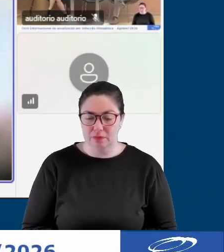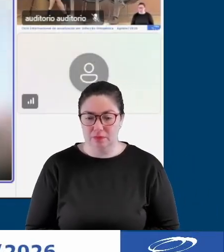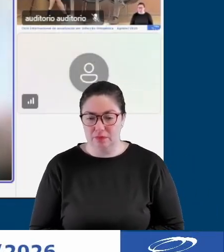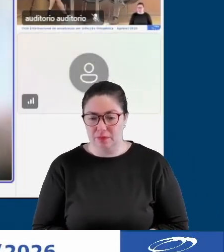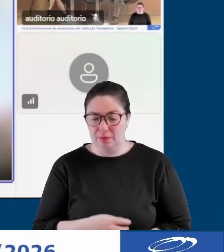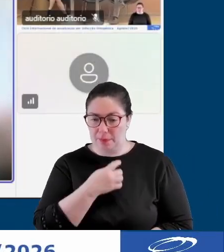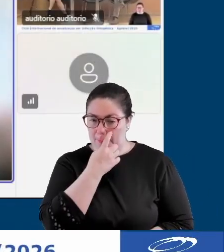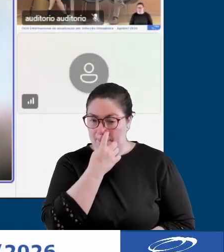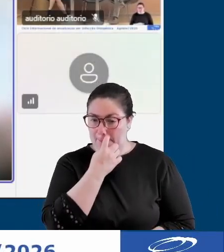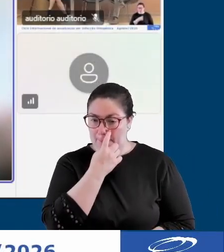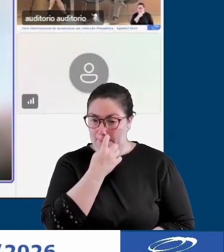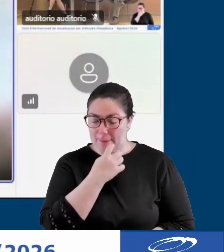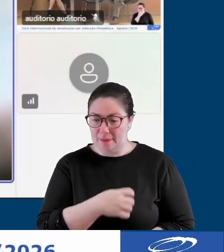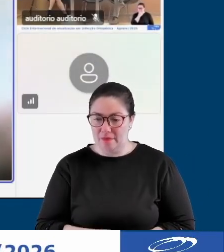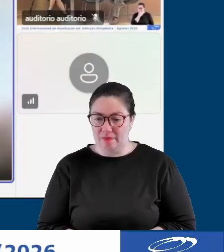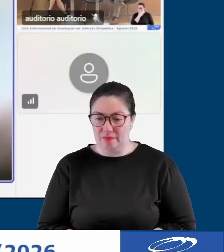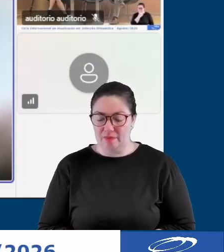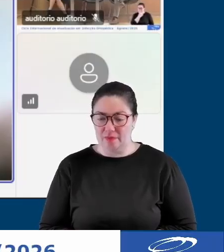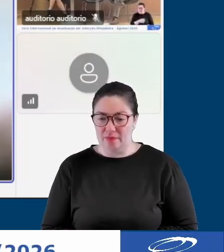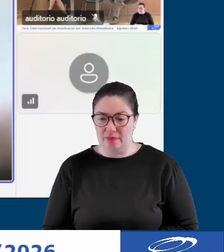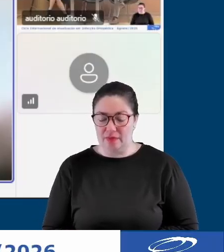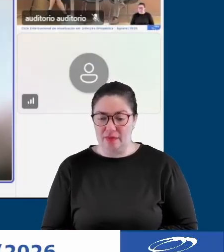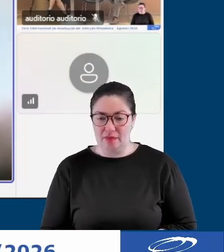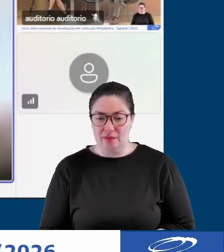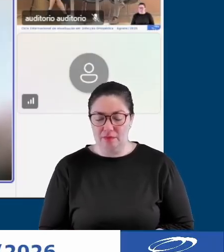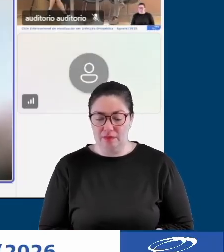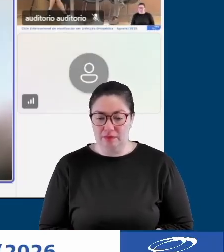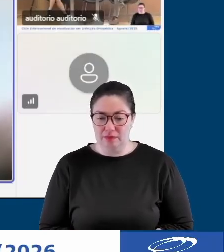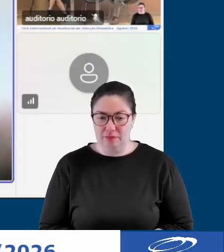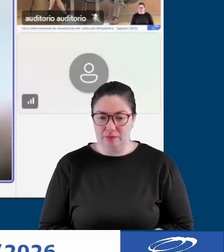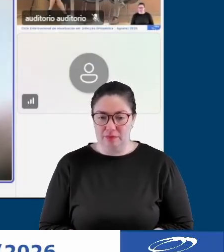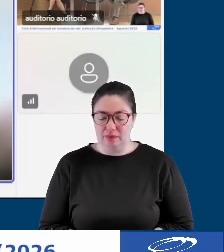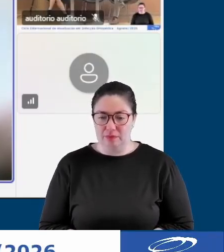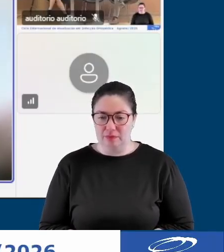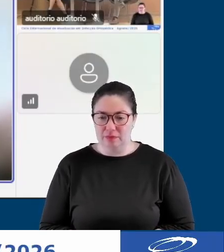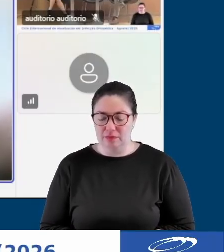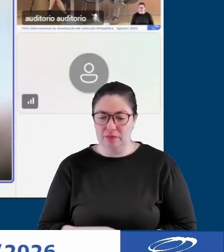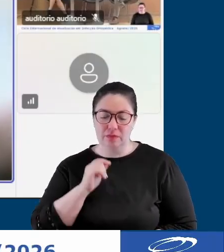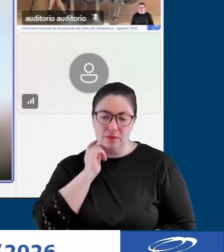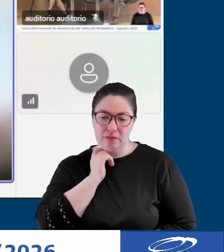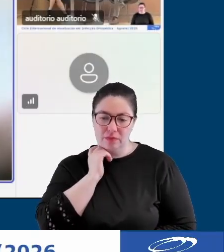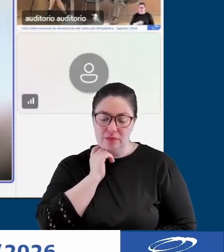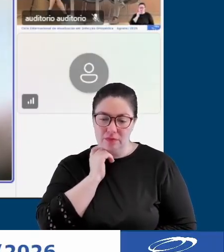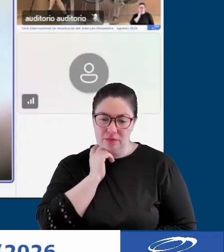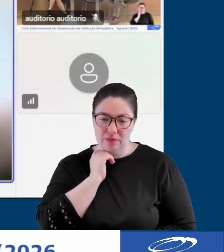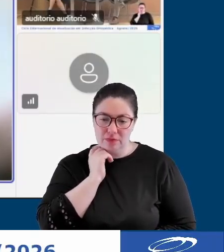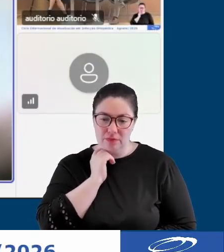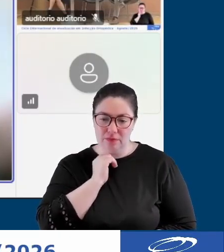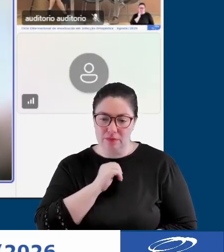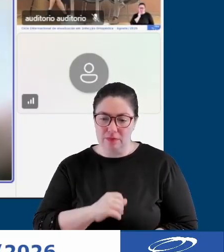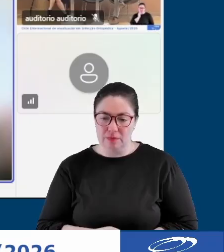all this in only 20 minutes because I think also back to the first question, I think this